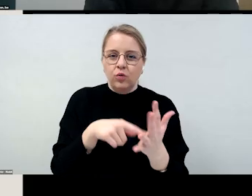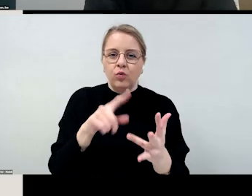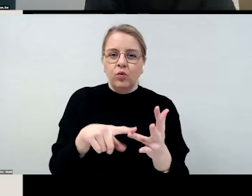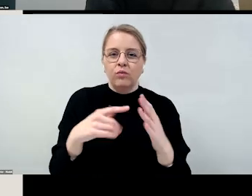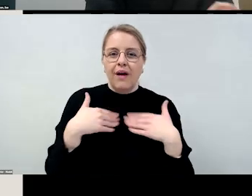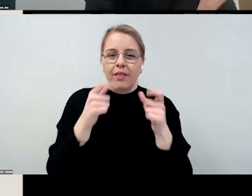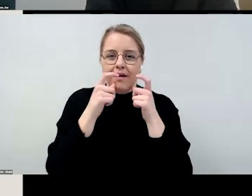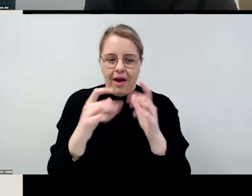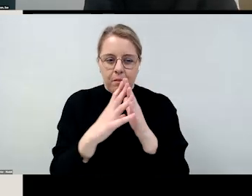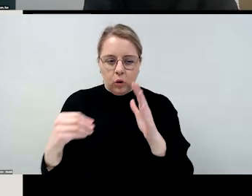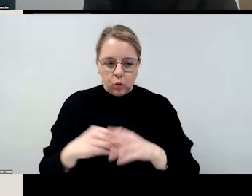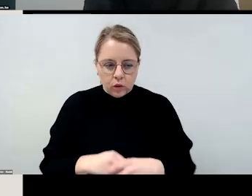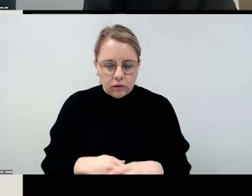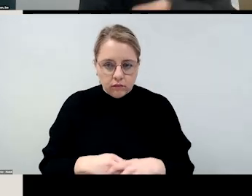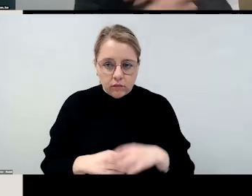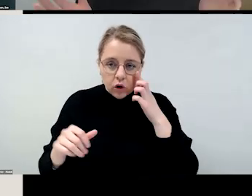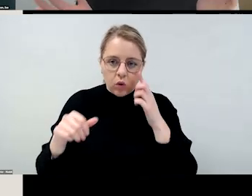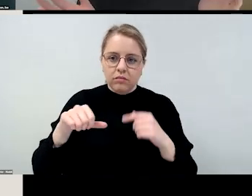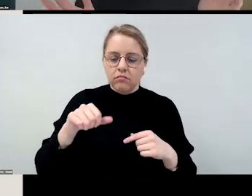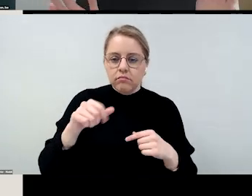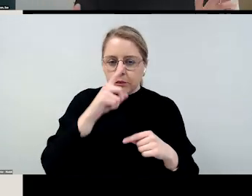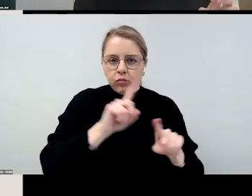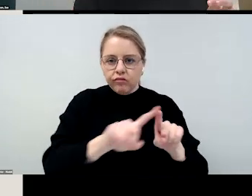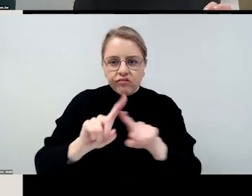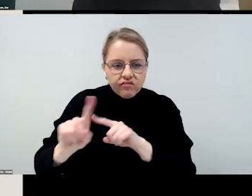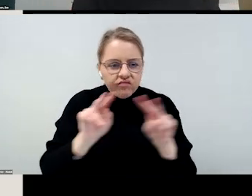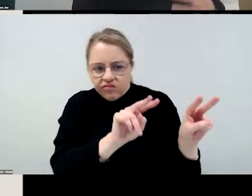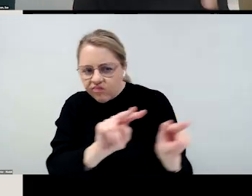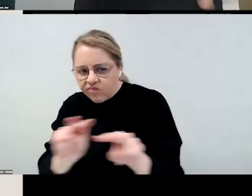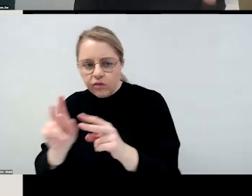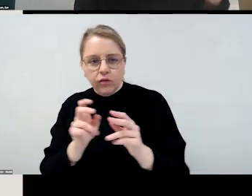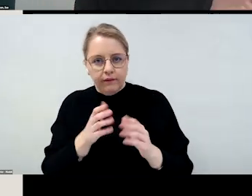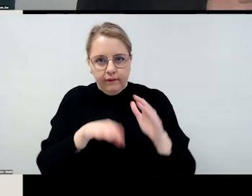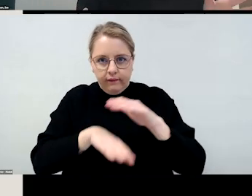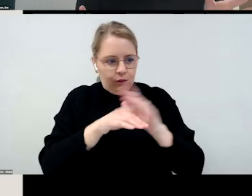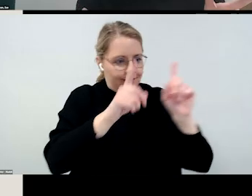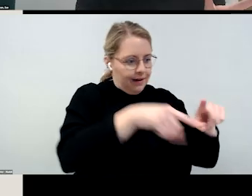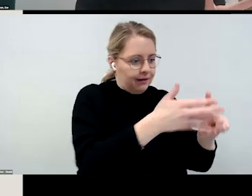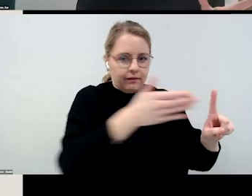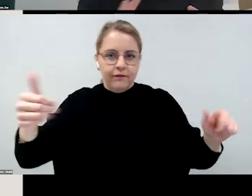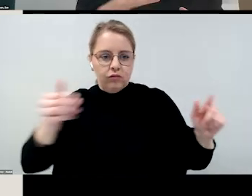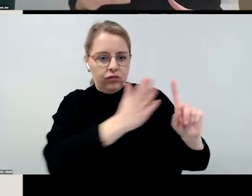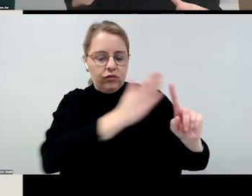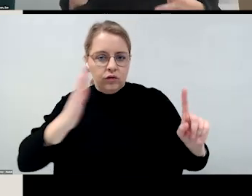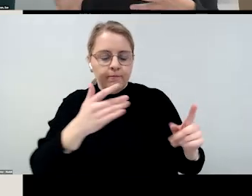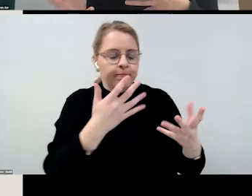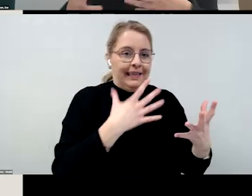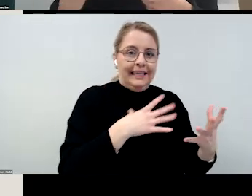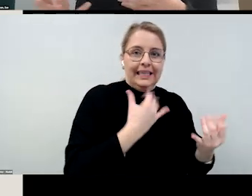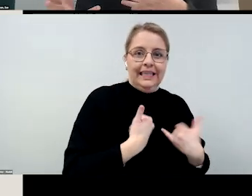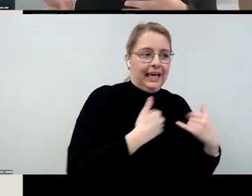model, Levesque and colleagues considered healthcare access right across the healthcare journey, from the patient having healthcare needs all the way